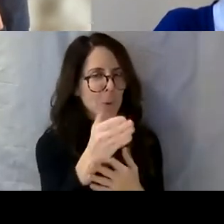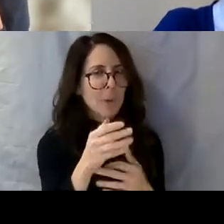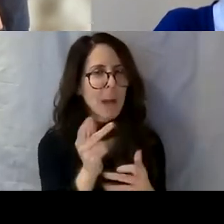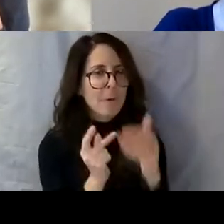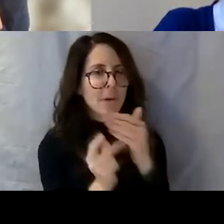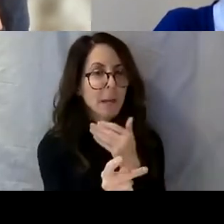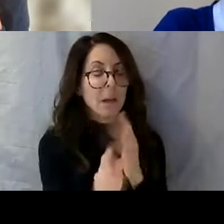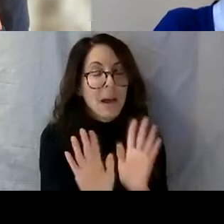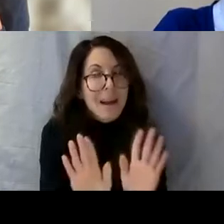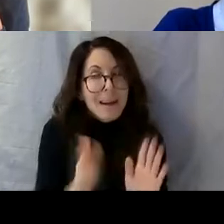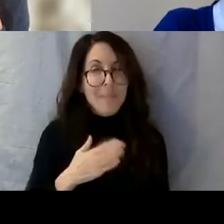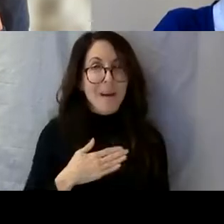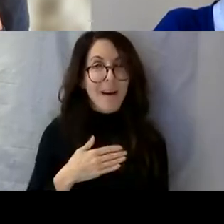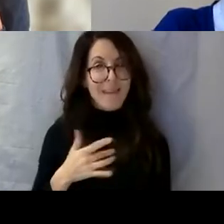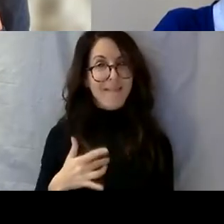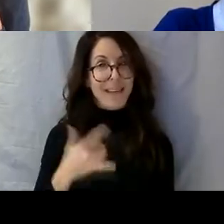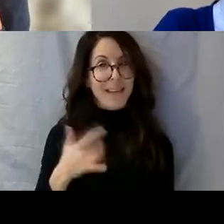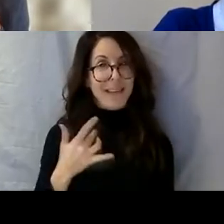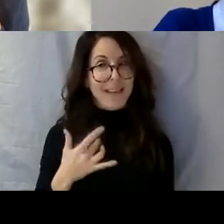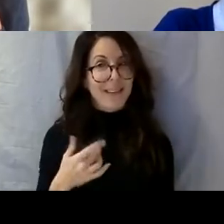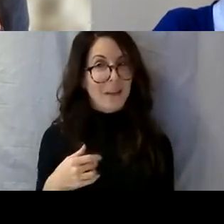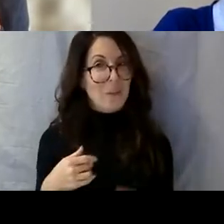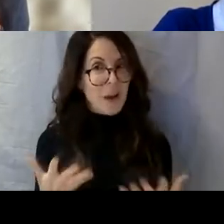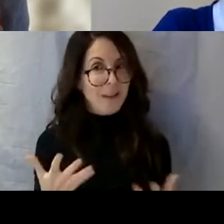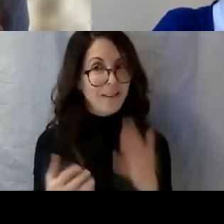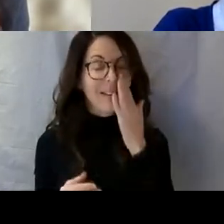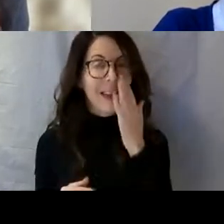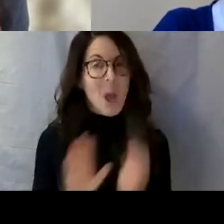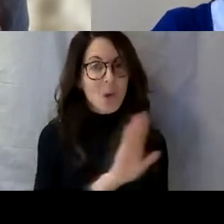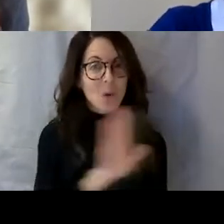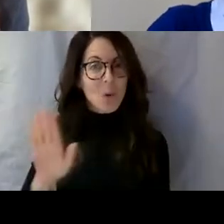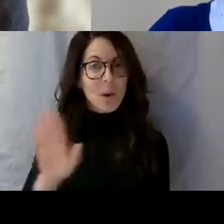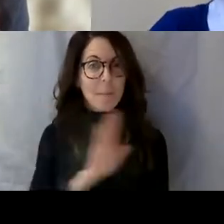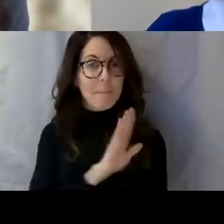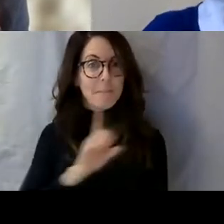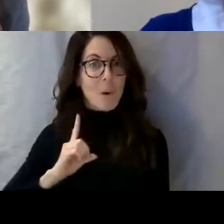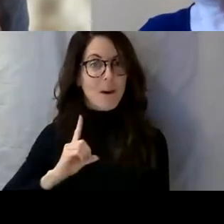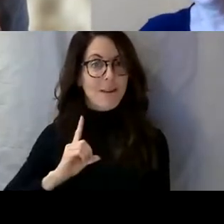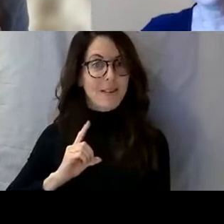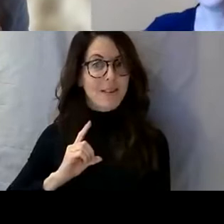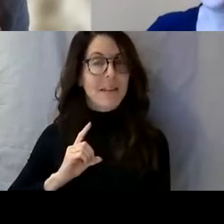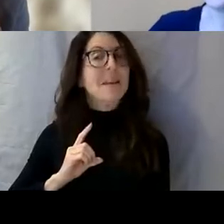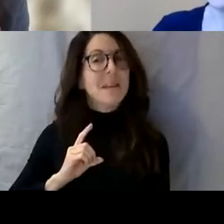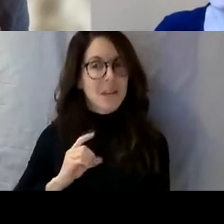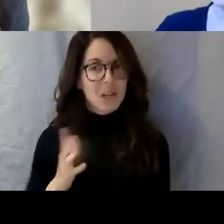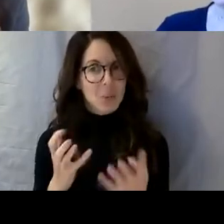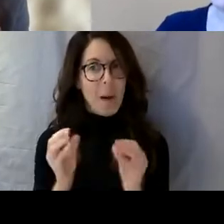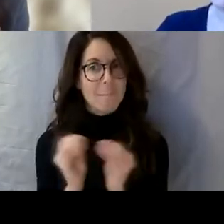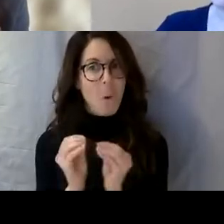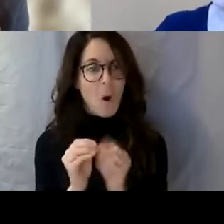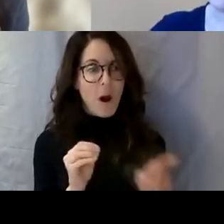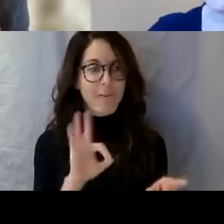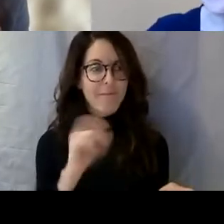suggests to me, that you might want more foxes at your board table today in a context of very high uncertainty